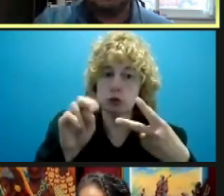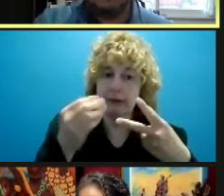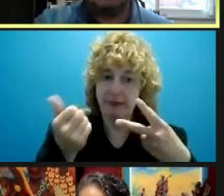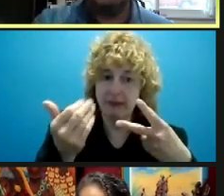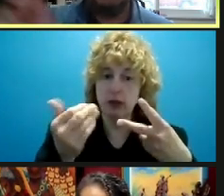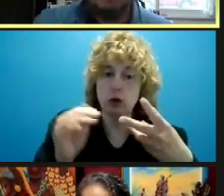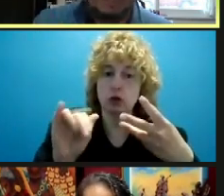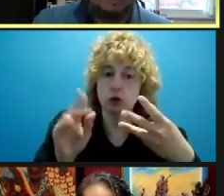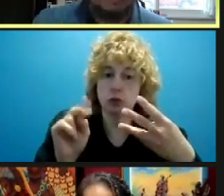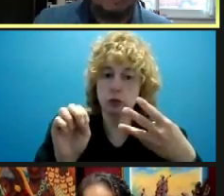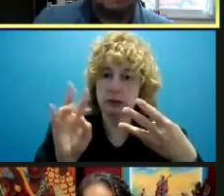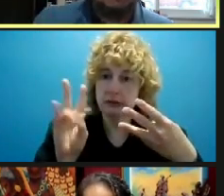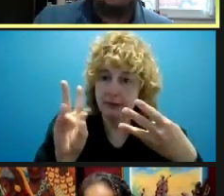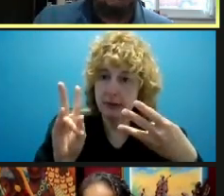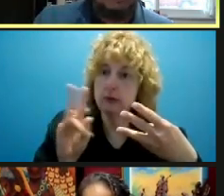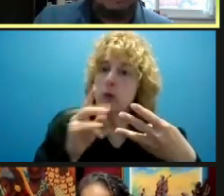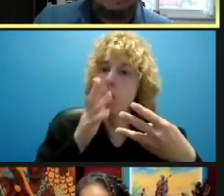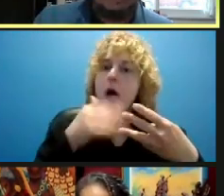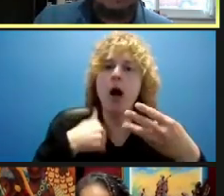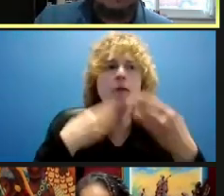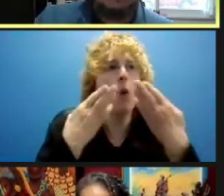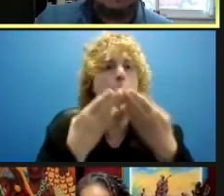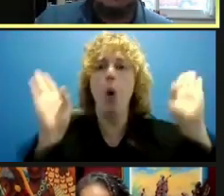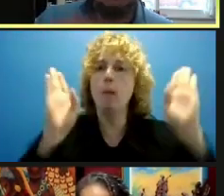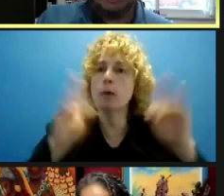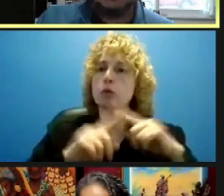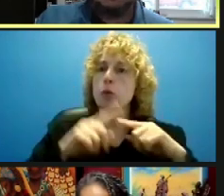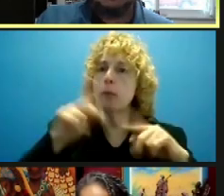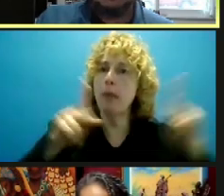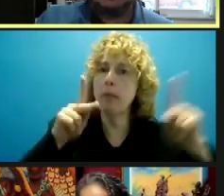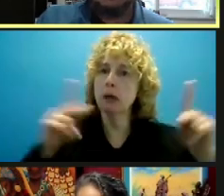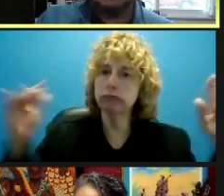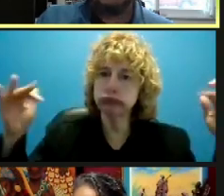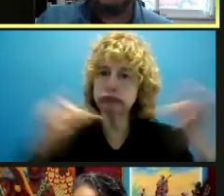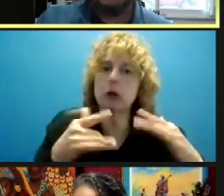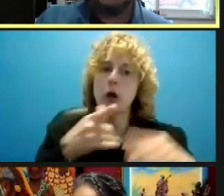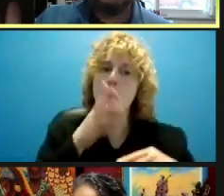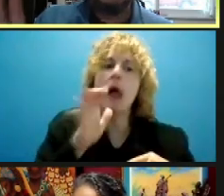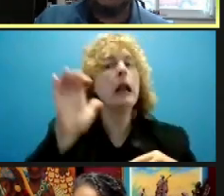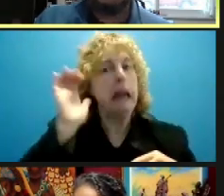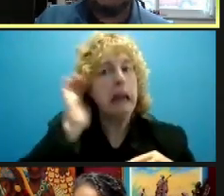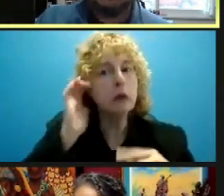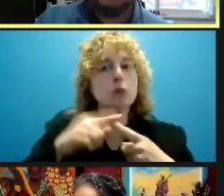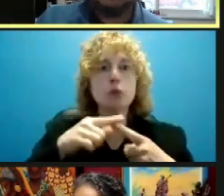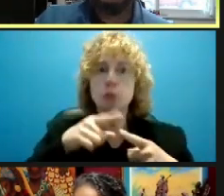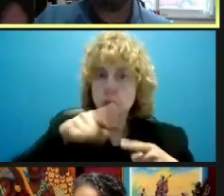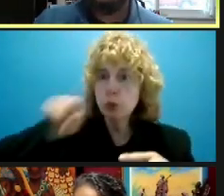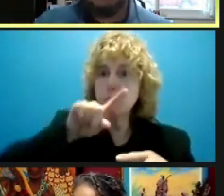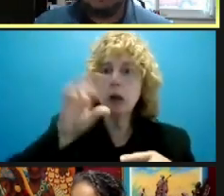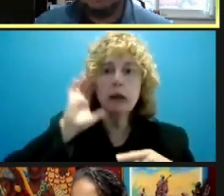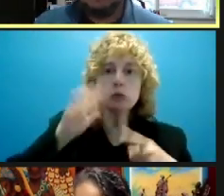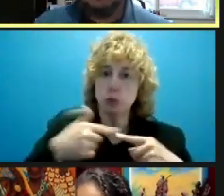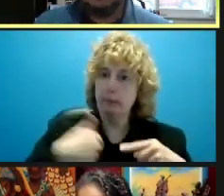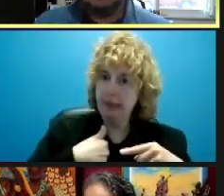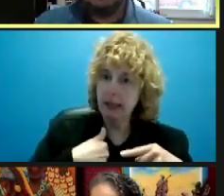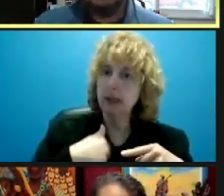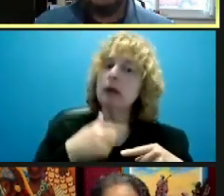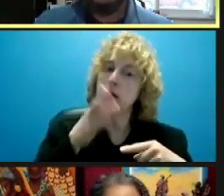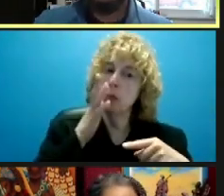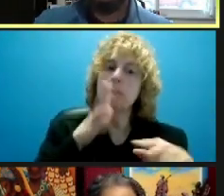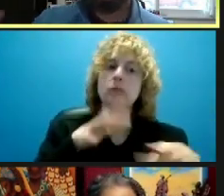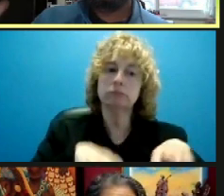from you and from me. And we at the HDC are working in getting another event in our facility